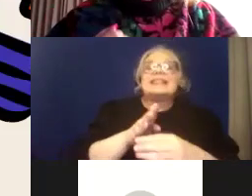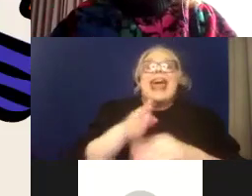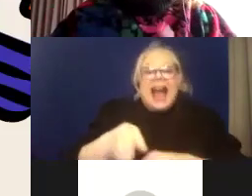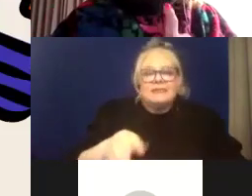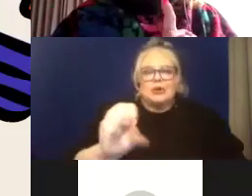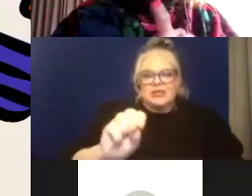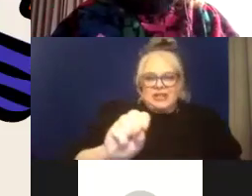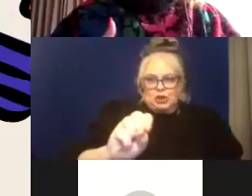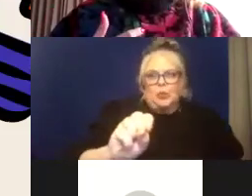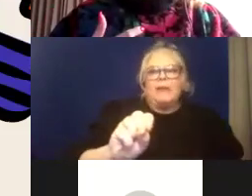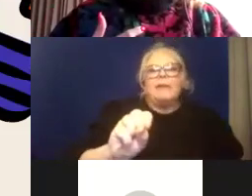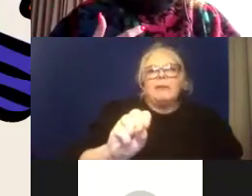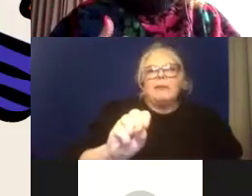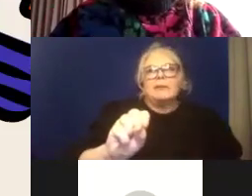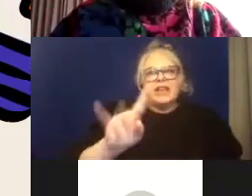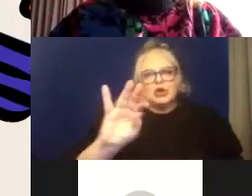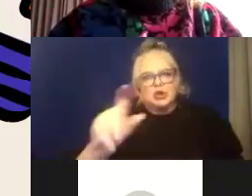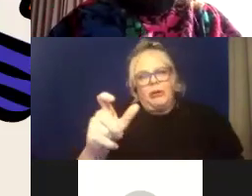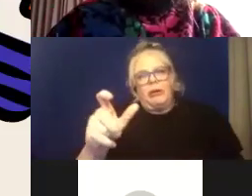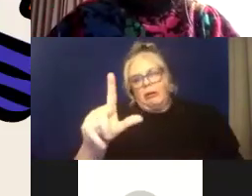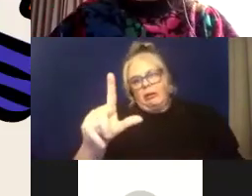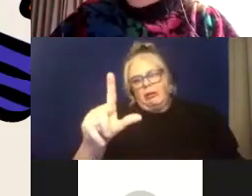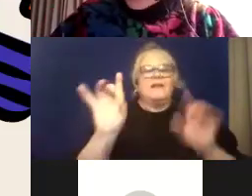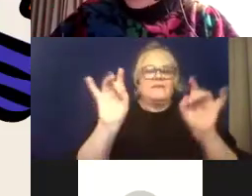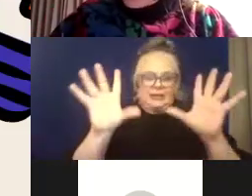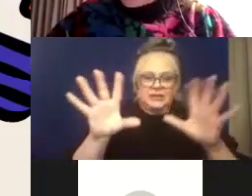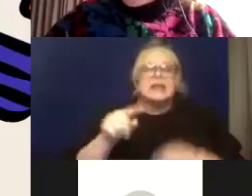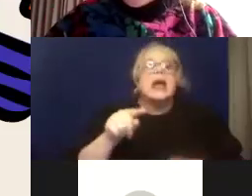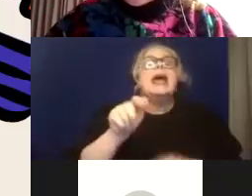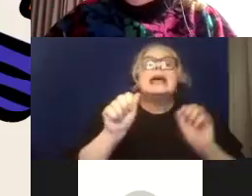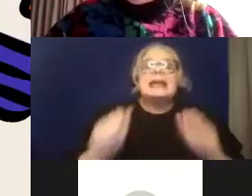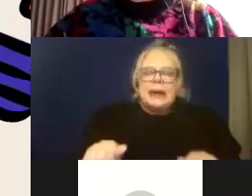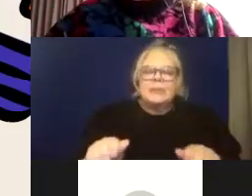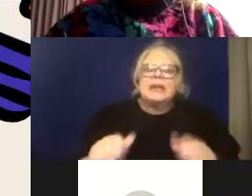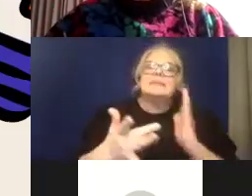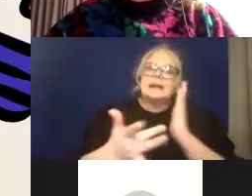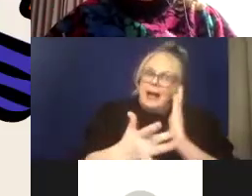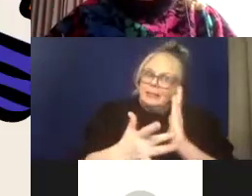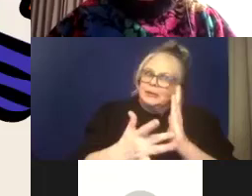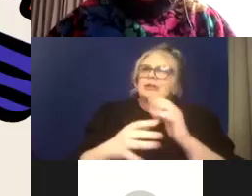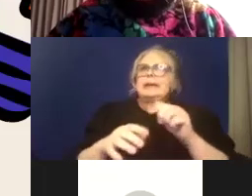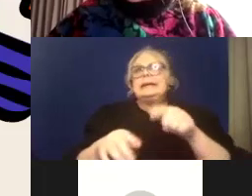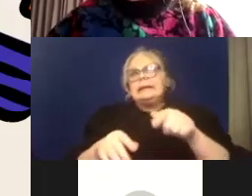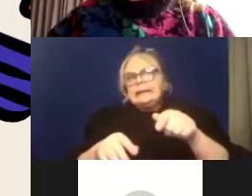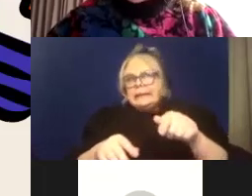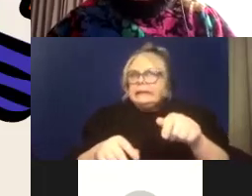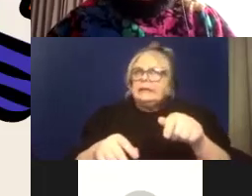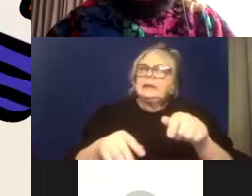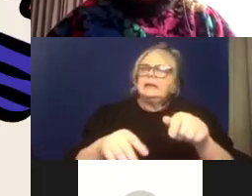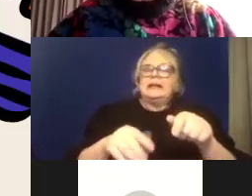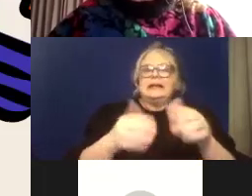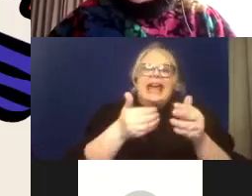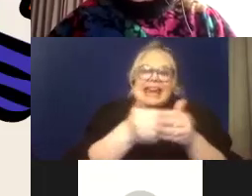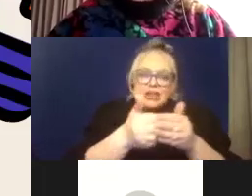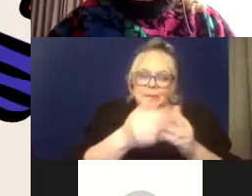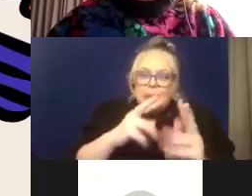technology-facilitated stalking, technology-facilitated intimate partner violence. It's a really great tool for advocates as